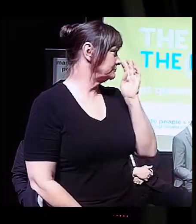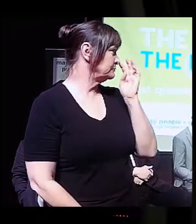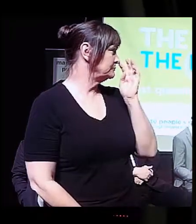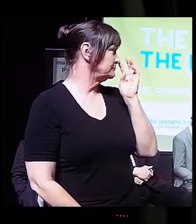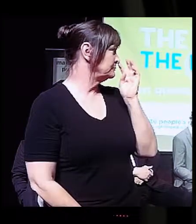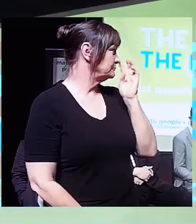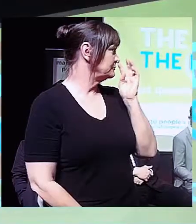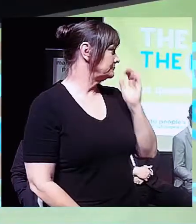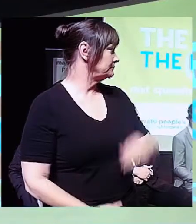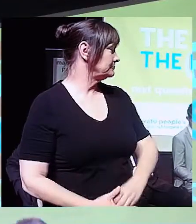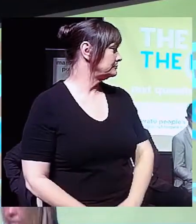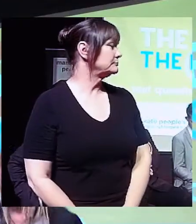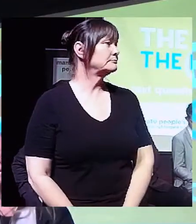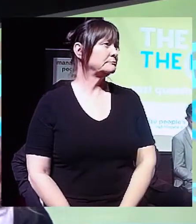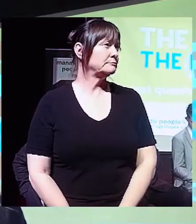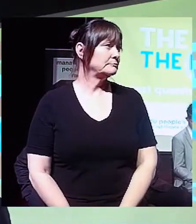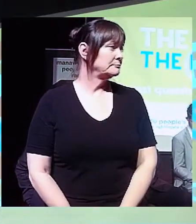Sharon Lyon.